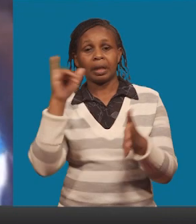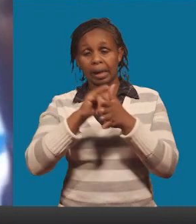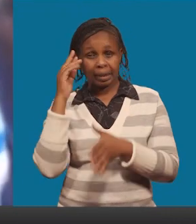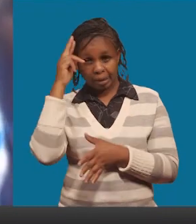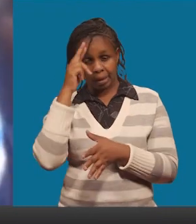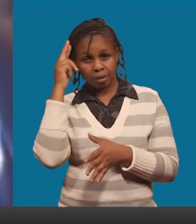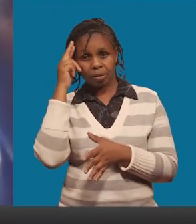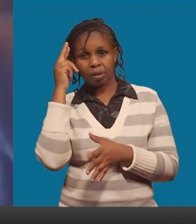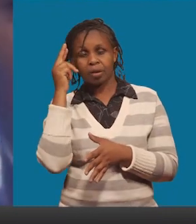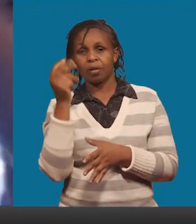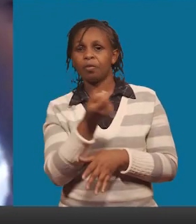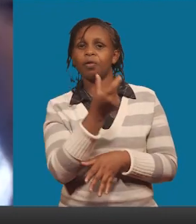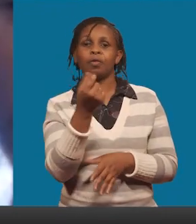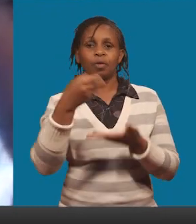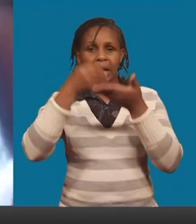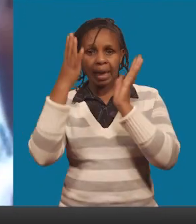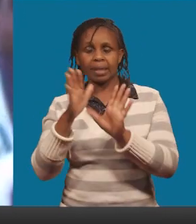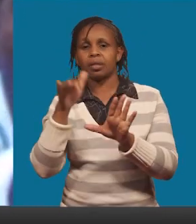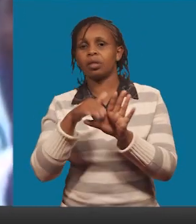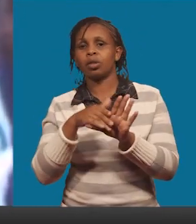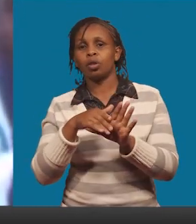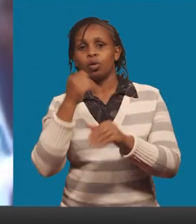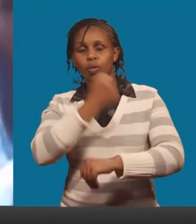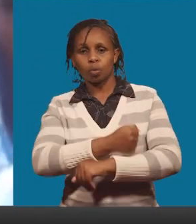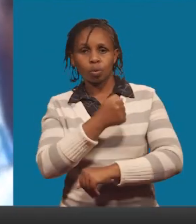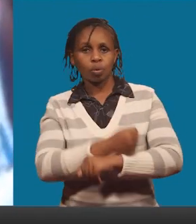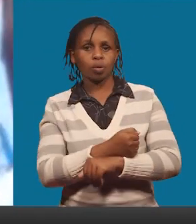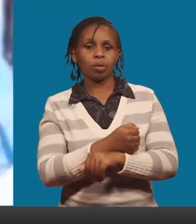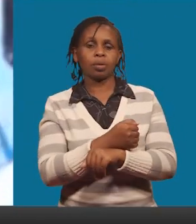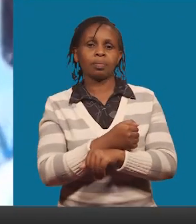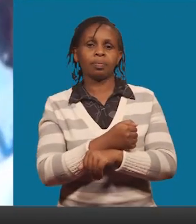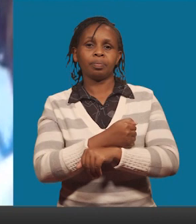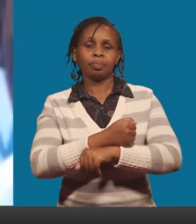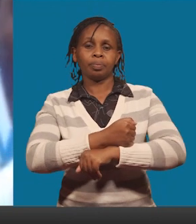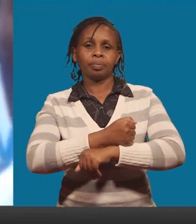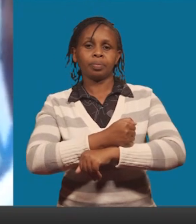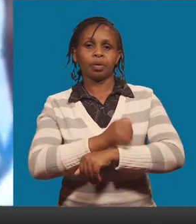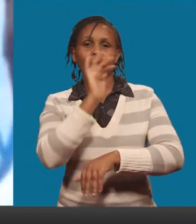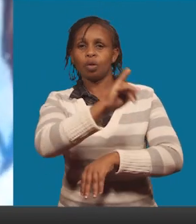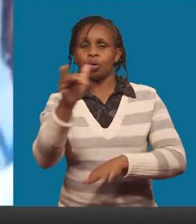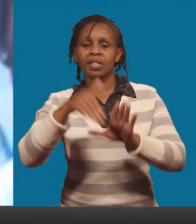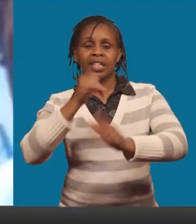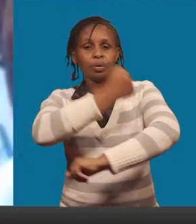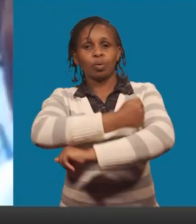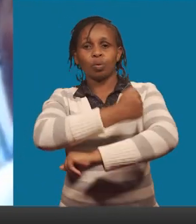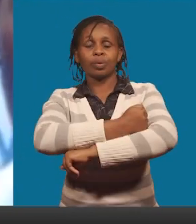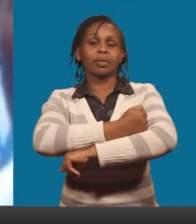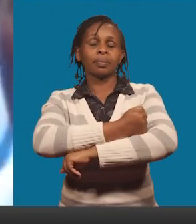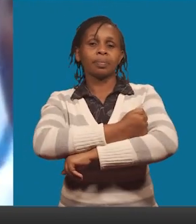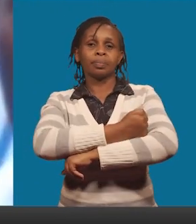that's the reason why very few learners are in school. Learners who are having autism, very few of them are in school. But even those who are in school